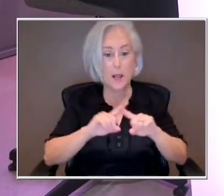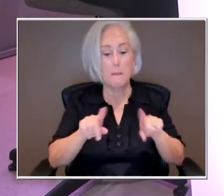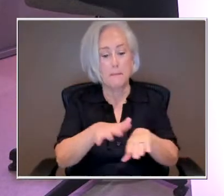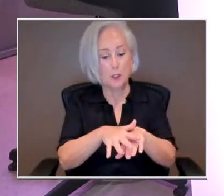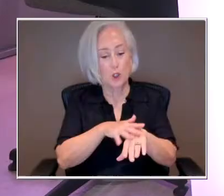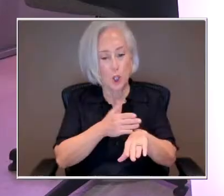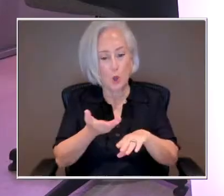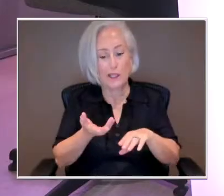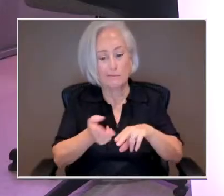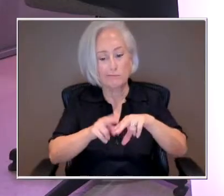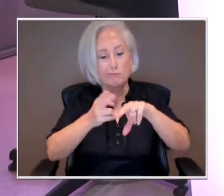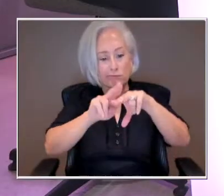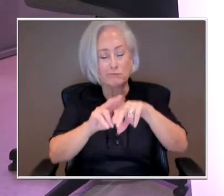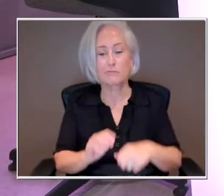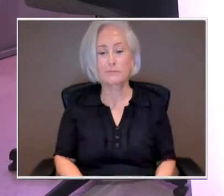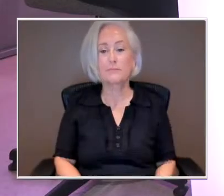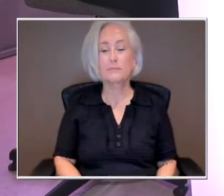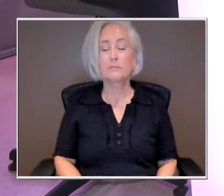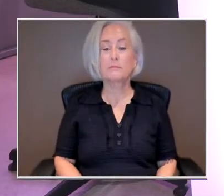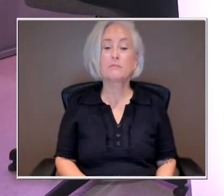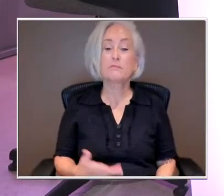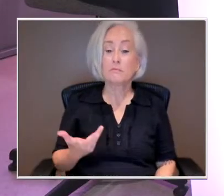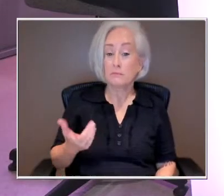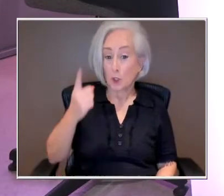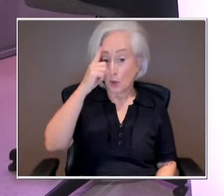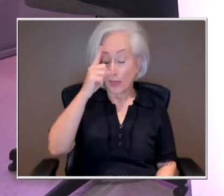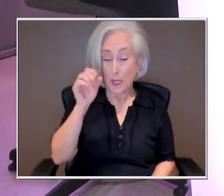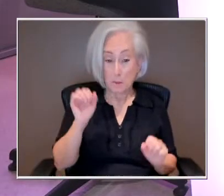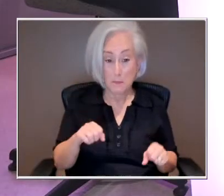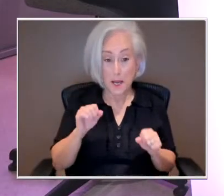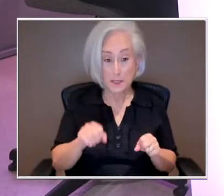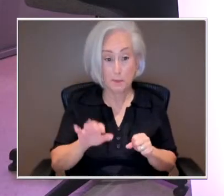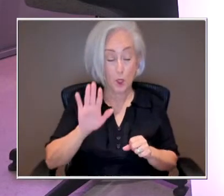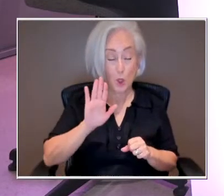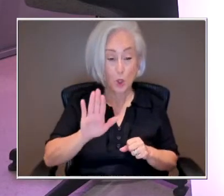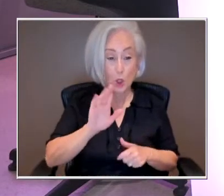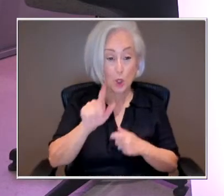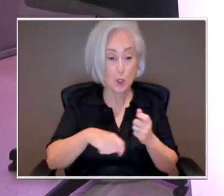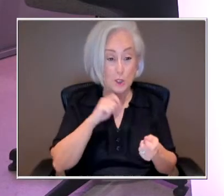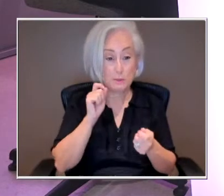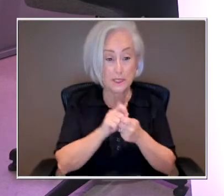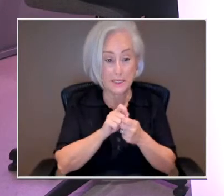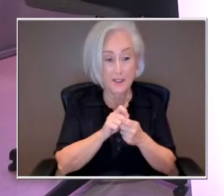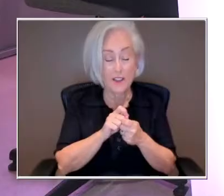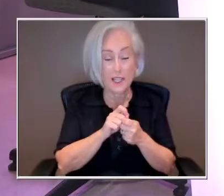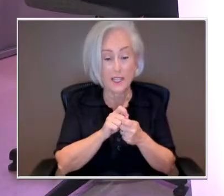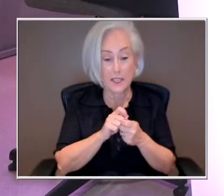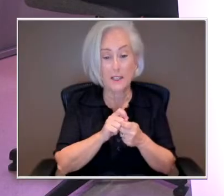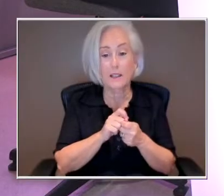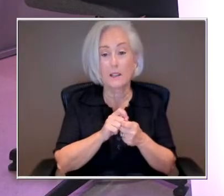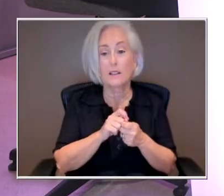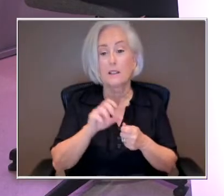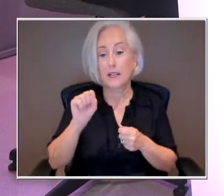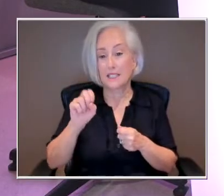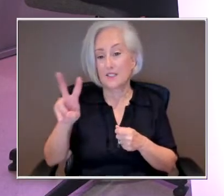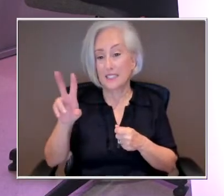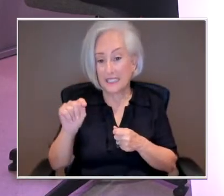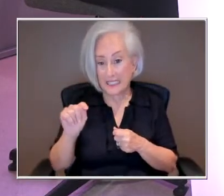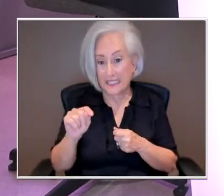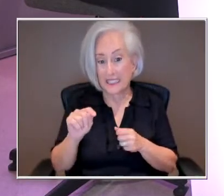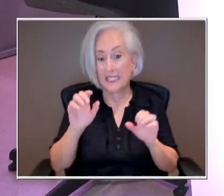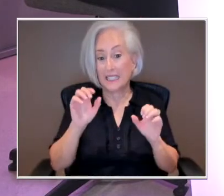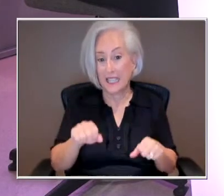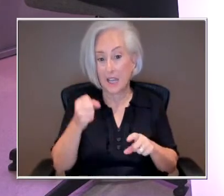Is there a possibility that her specific kind of tachycardia or SVT could come